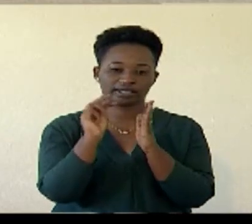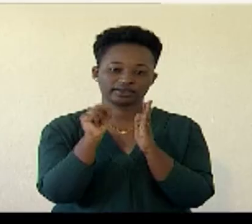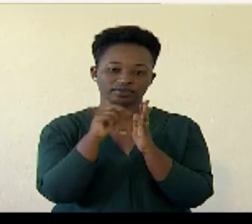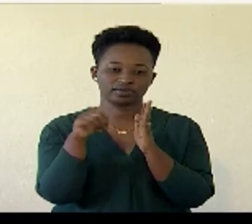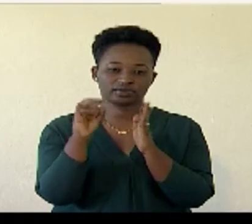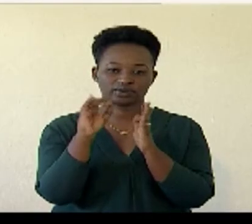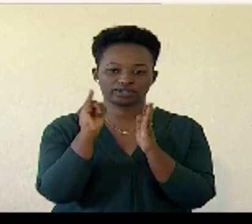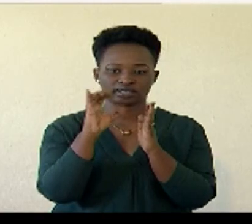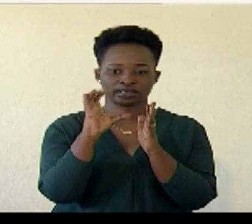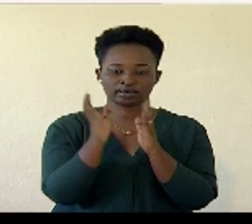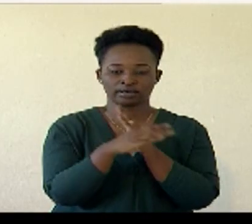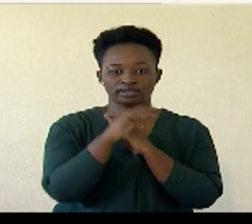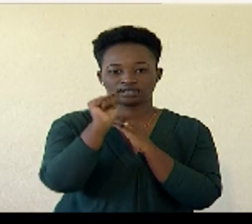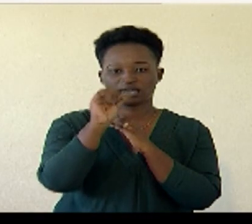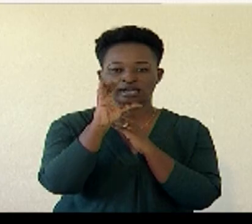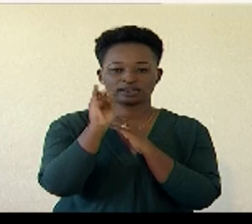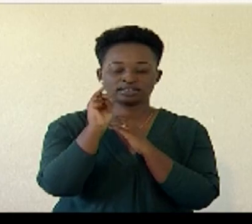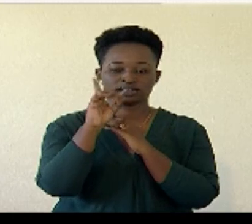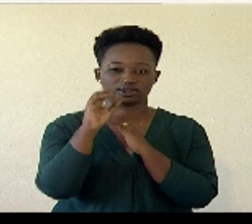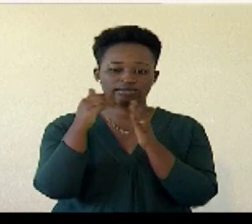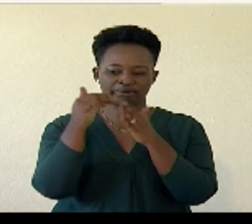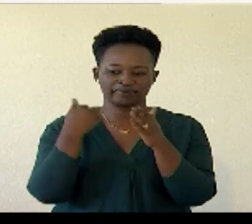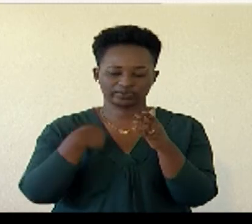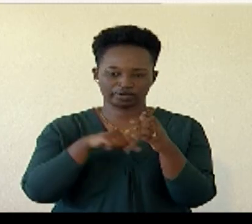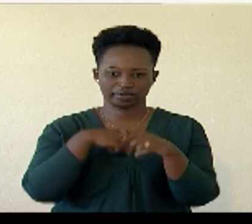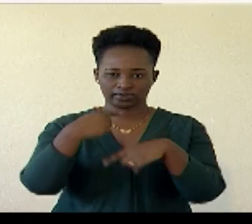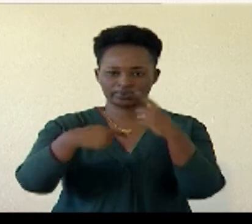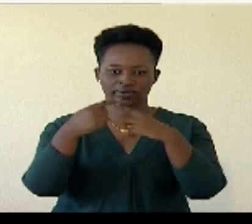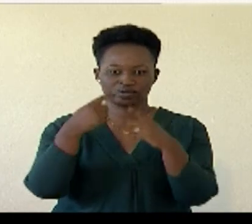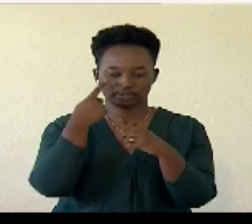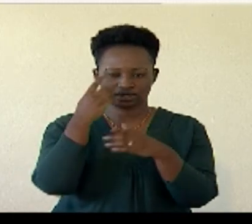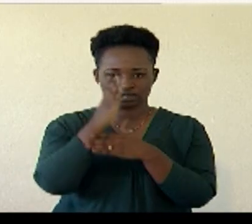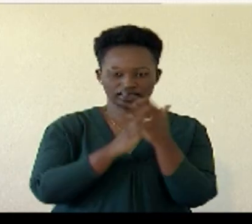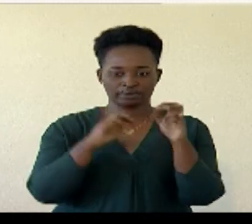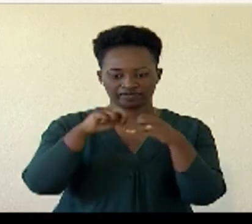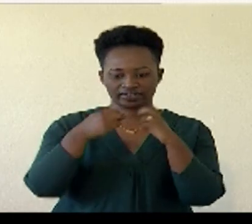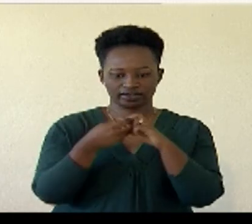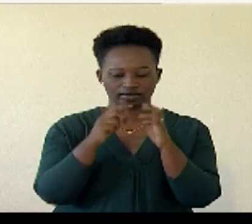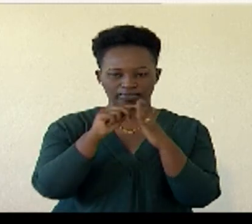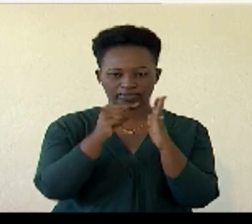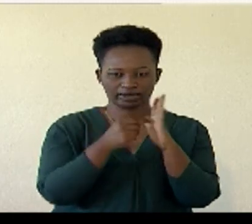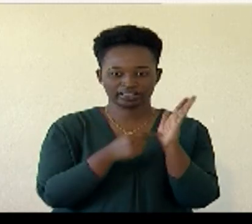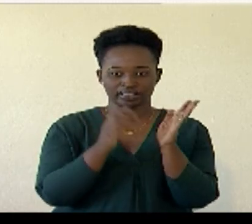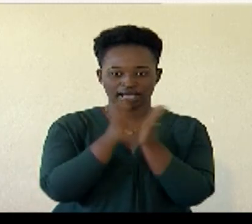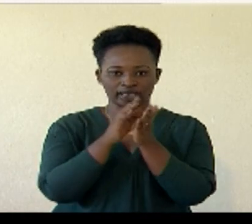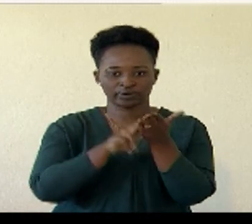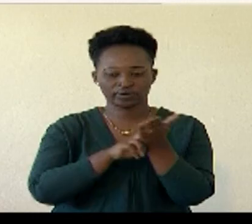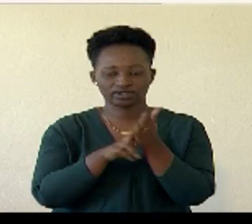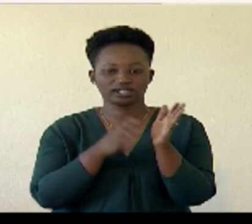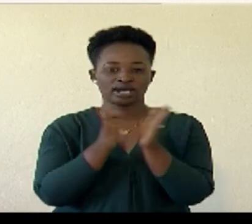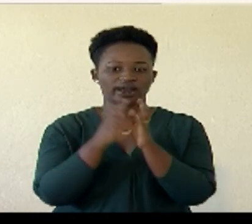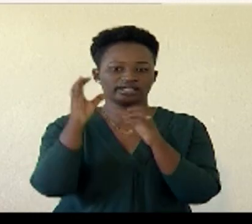before we continue to look at some of the physical properties and the uses and the chemical properties, I